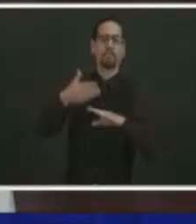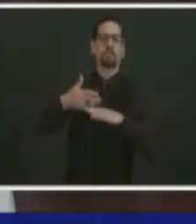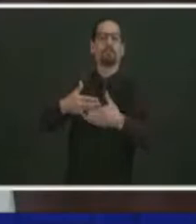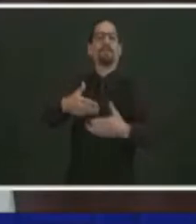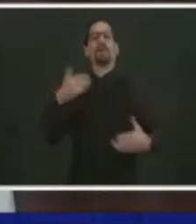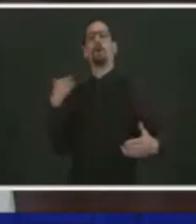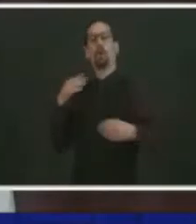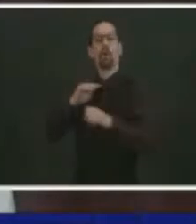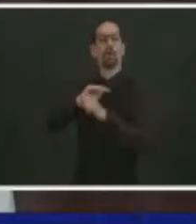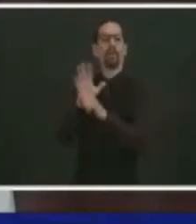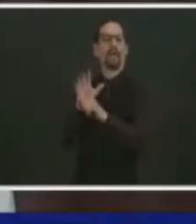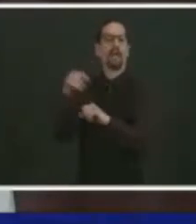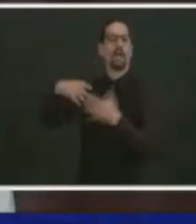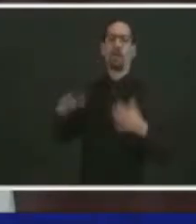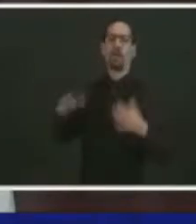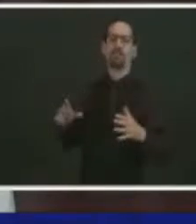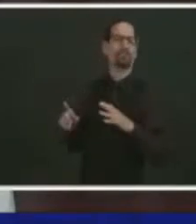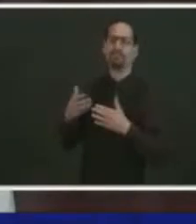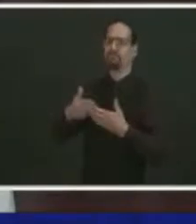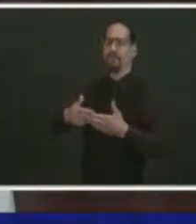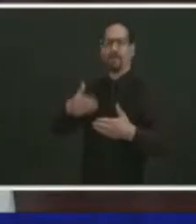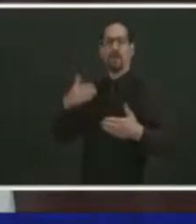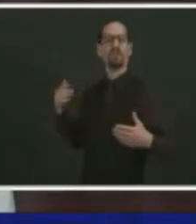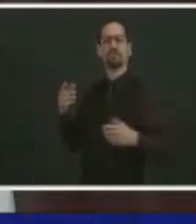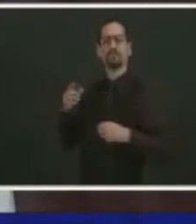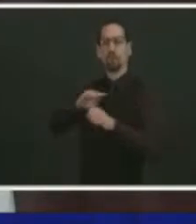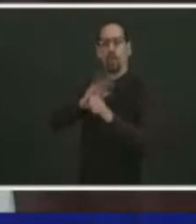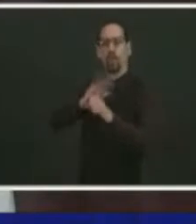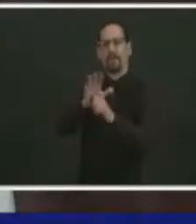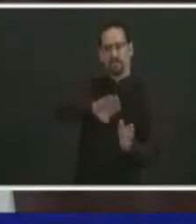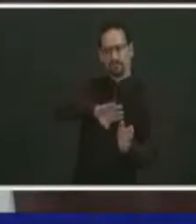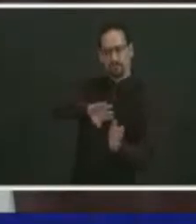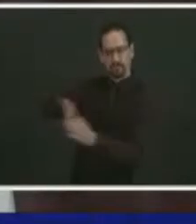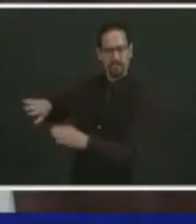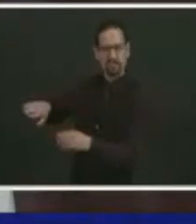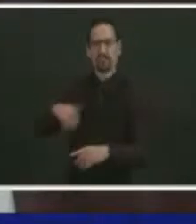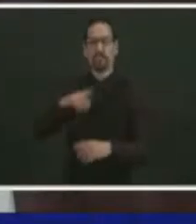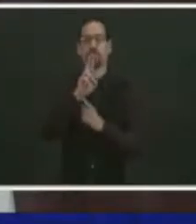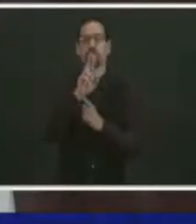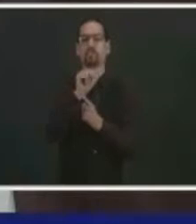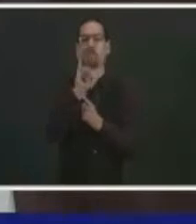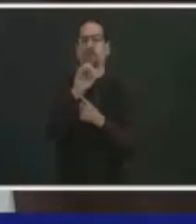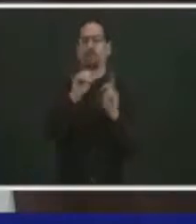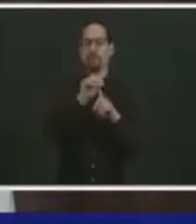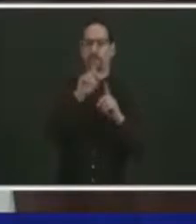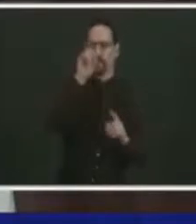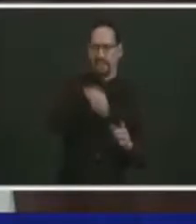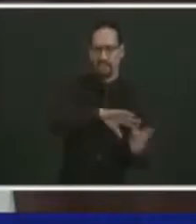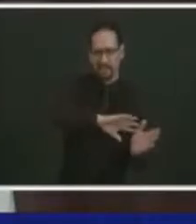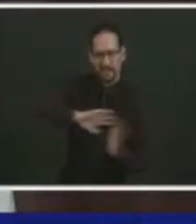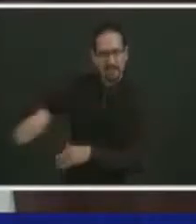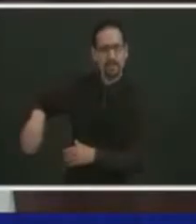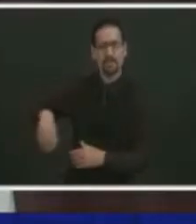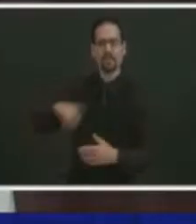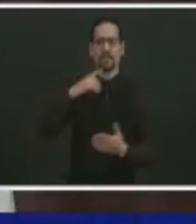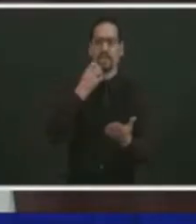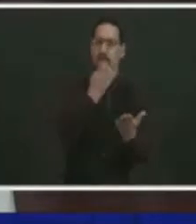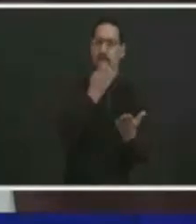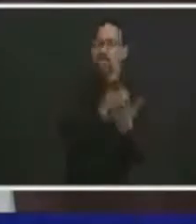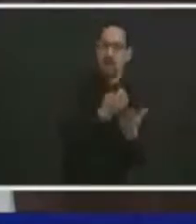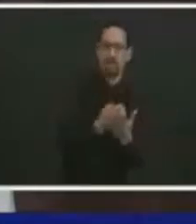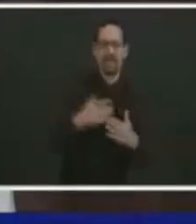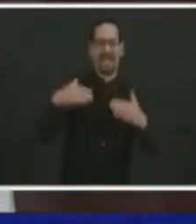to stamp it out. Economic inequality, housing inequality, healthcare